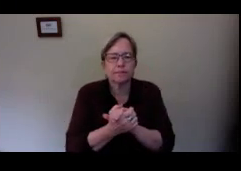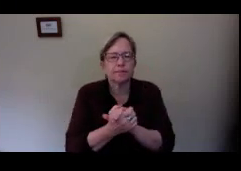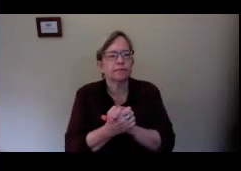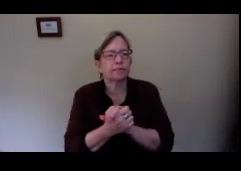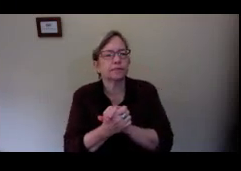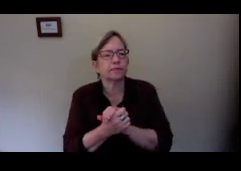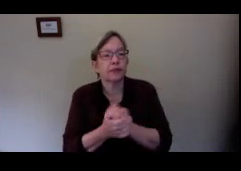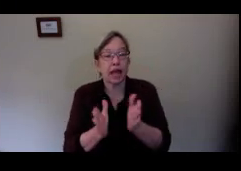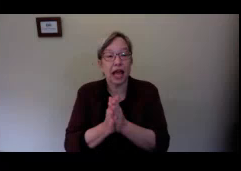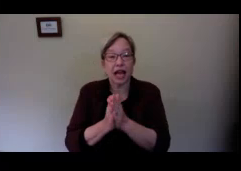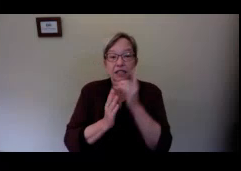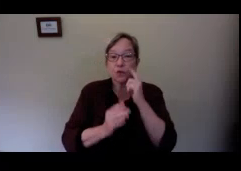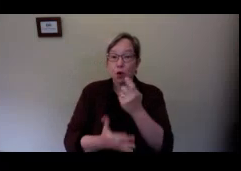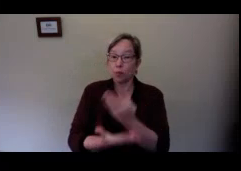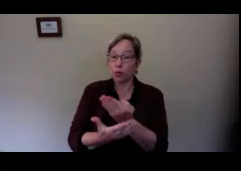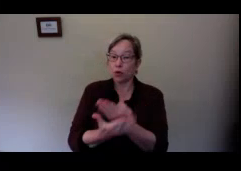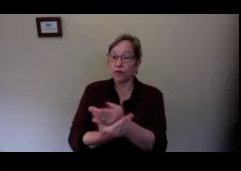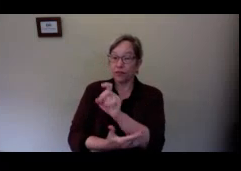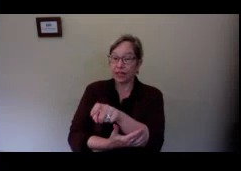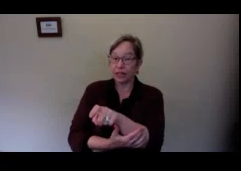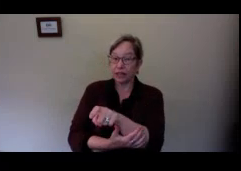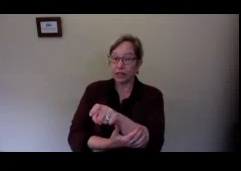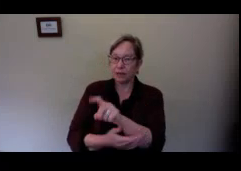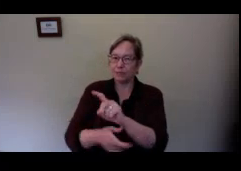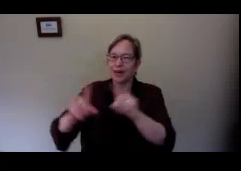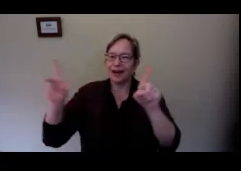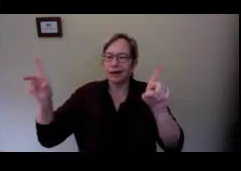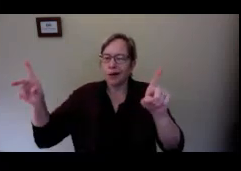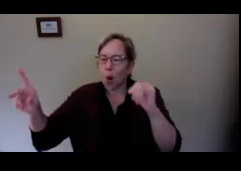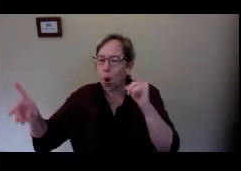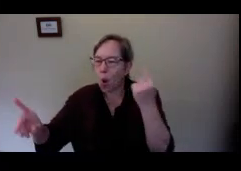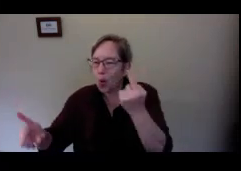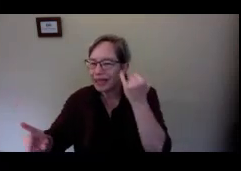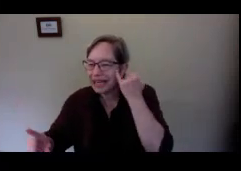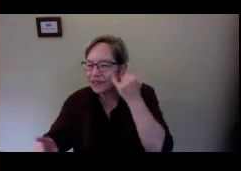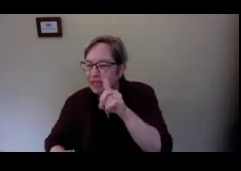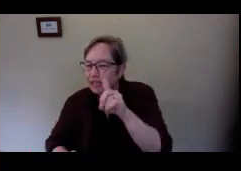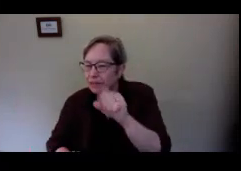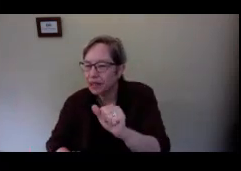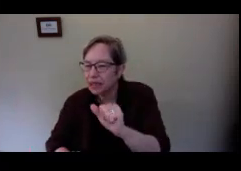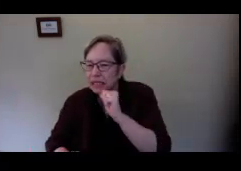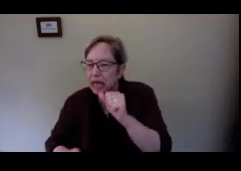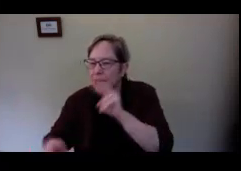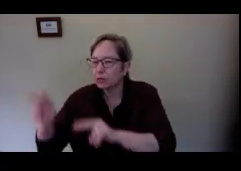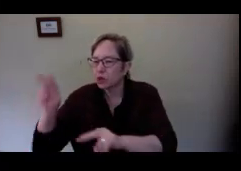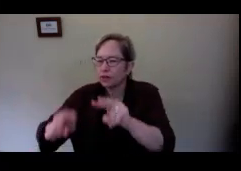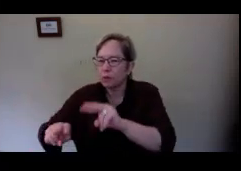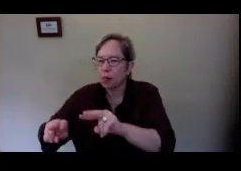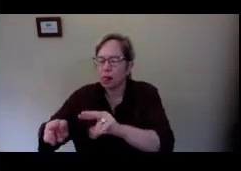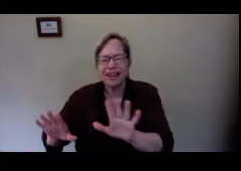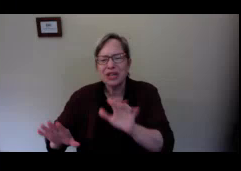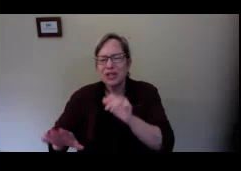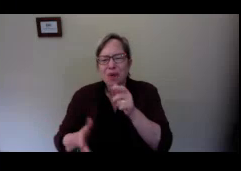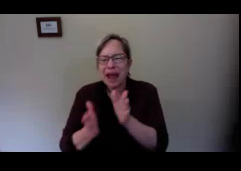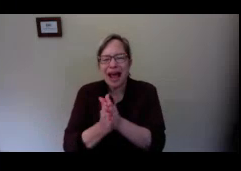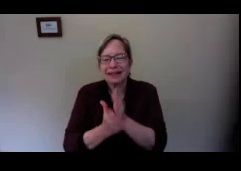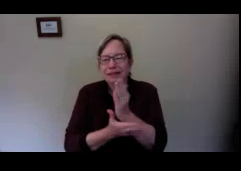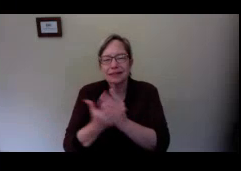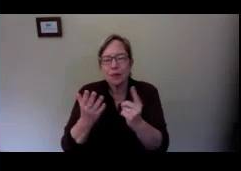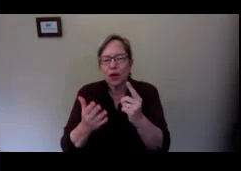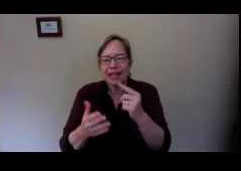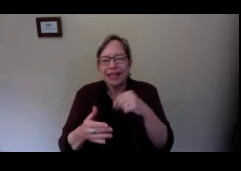they can ask for proof of need, but only if that disability is not observable. You're not going to ask someone